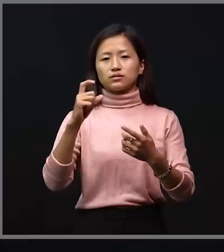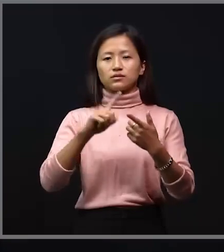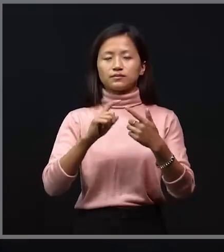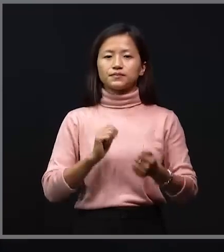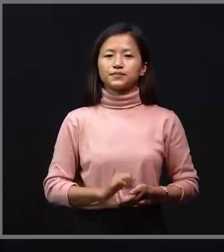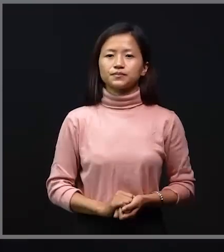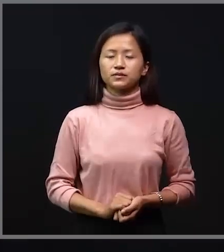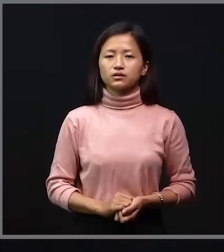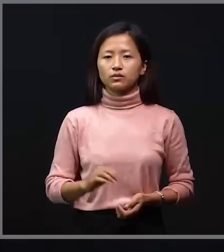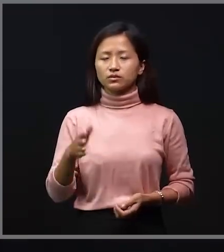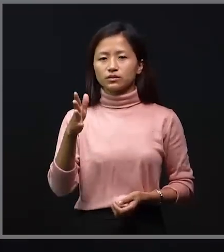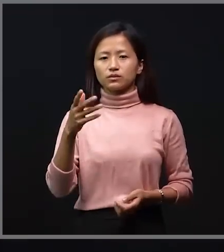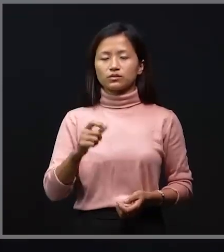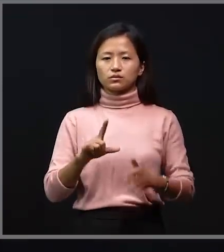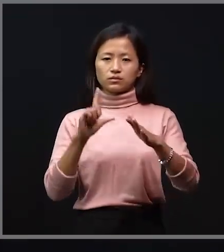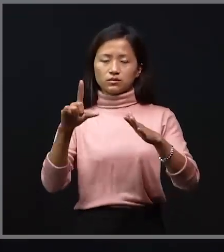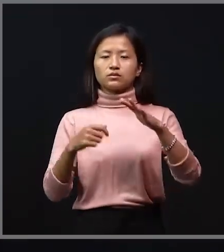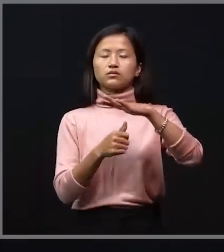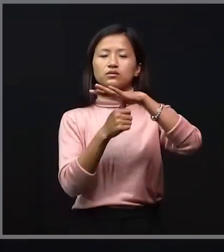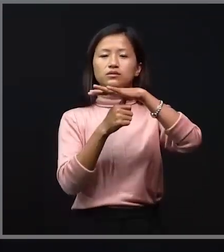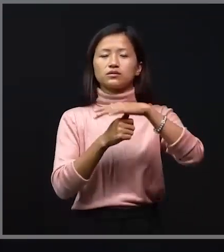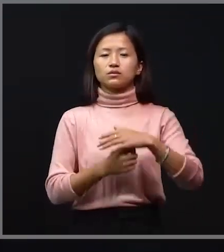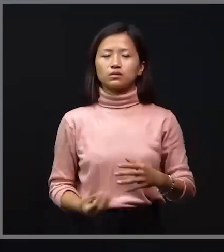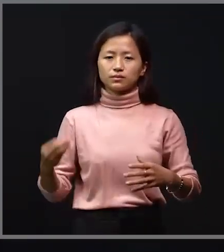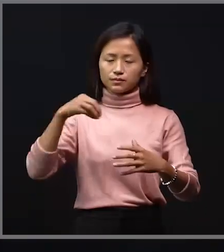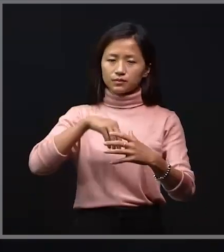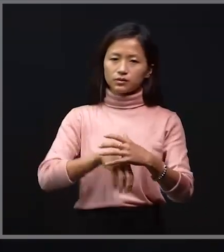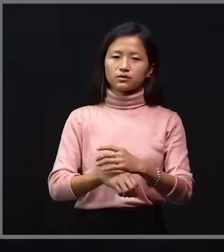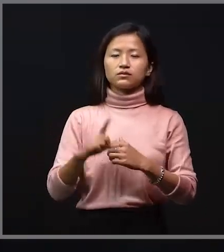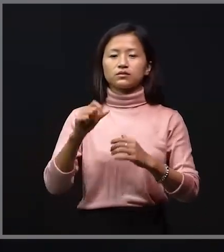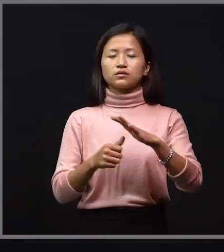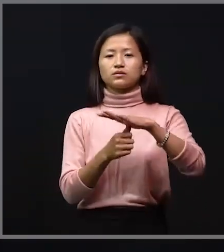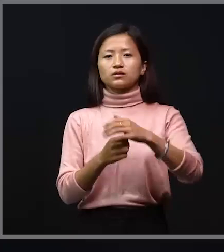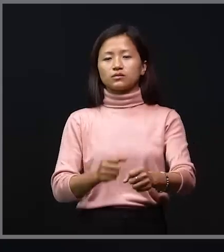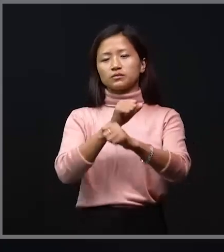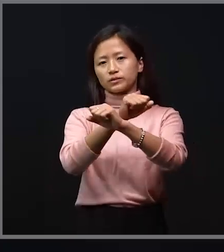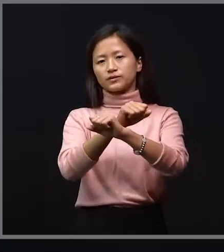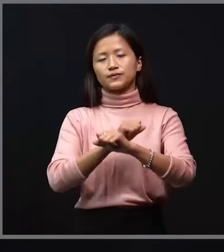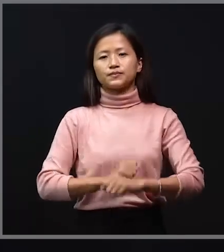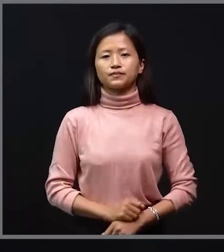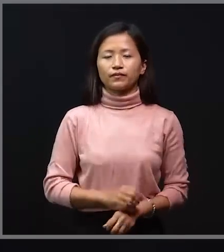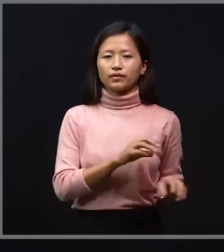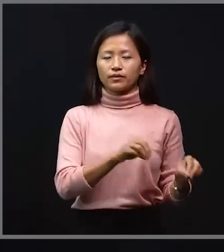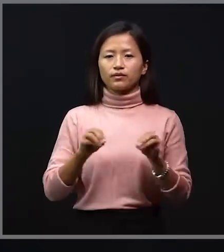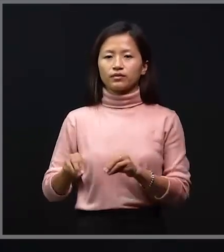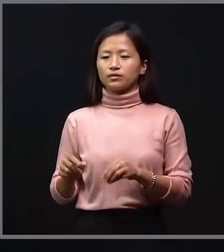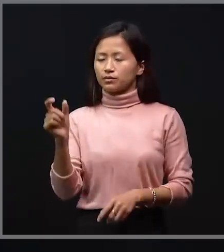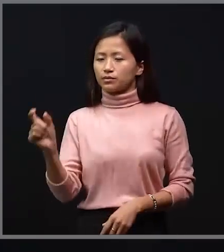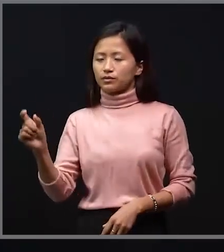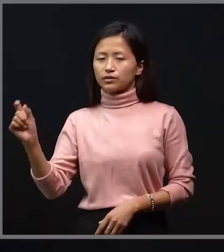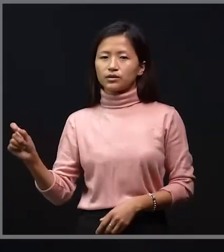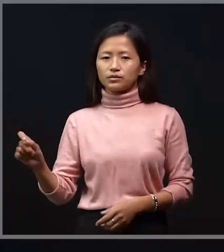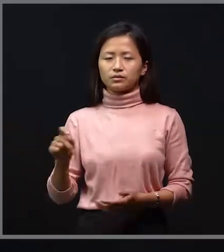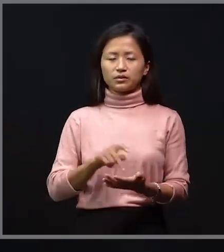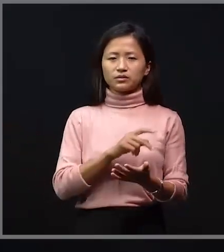now there was no leader. Okay, all the leaders have been put into prison. So the movement was there, the people were